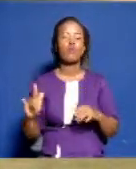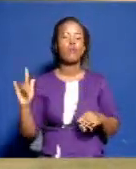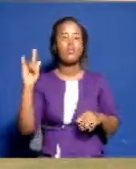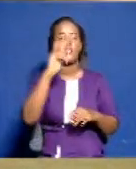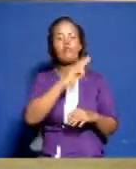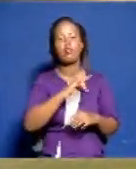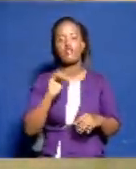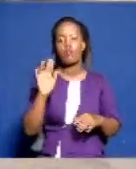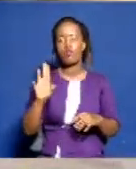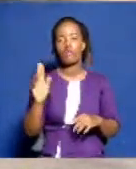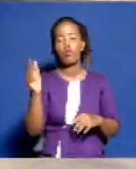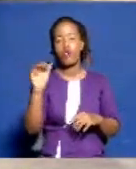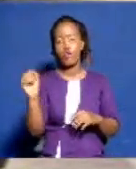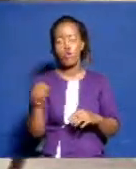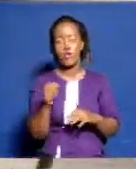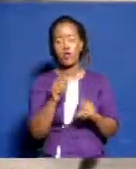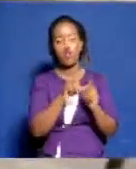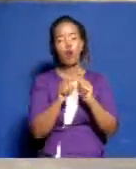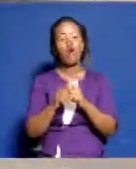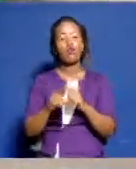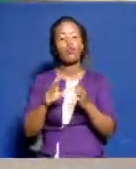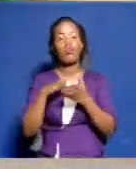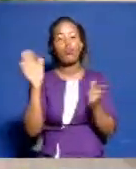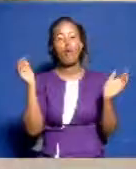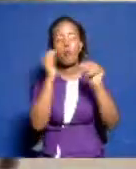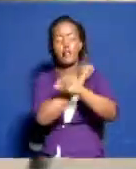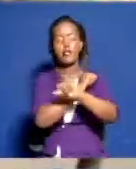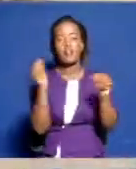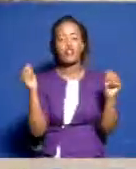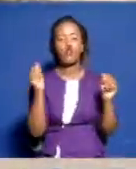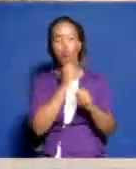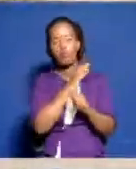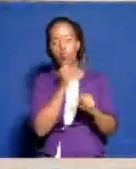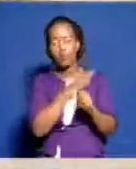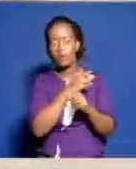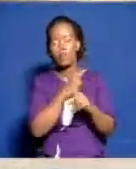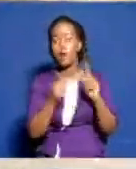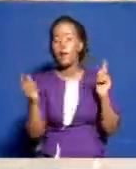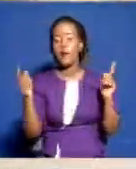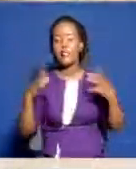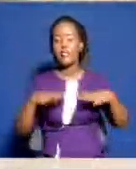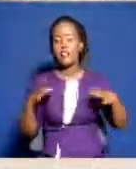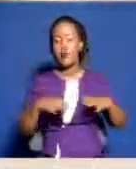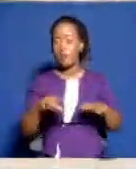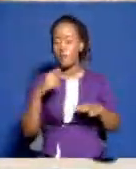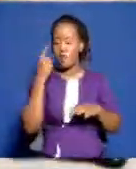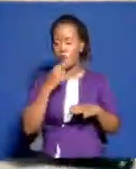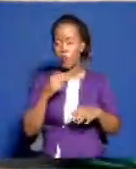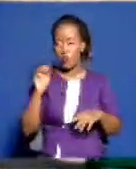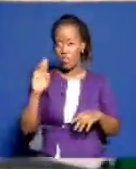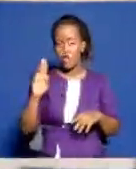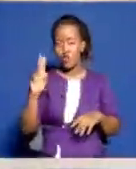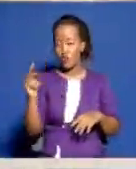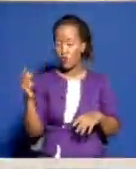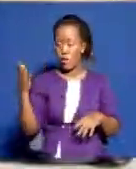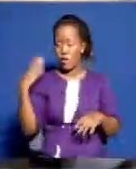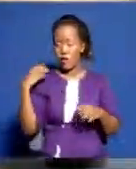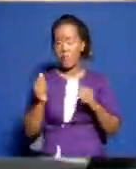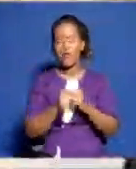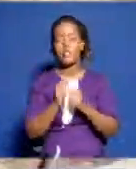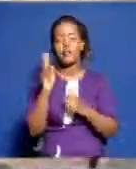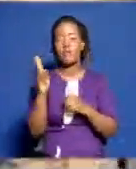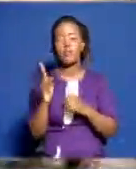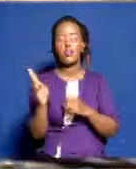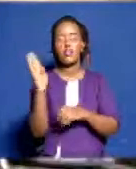a presidential decree introduced last March, non-US citizens who have been in the UK in the last 14 days cannot enter